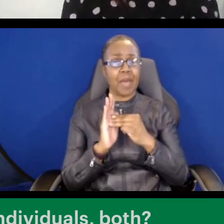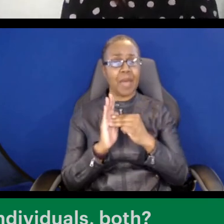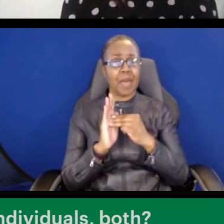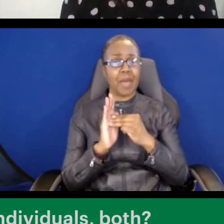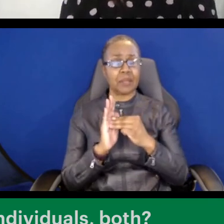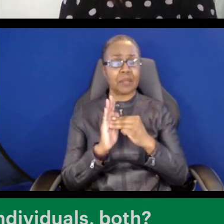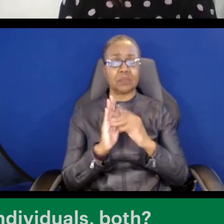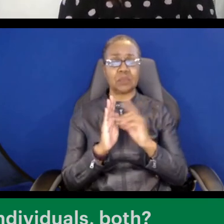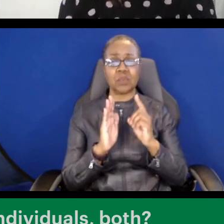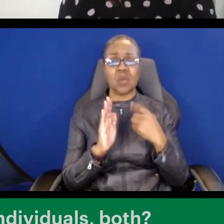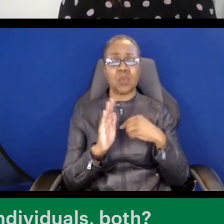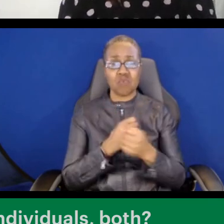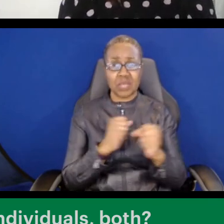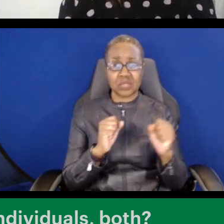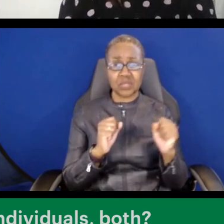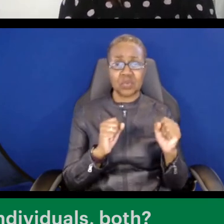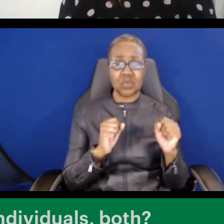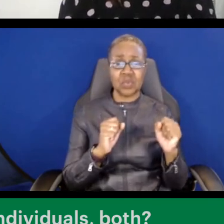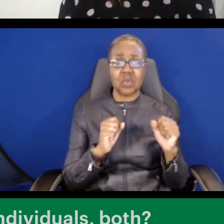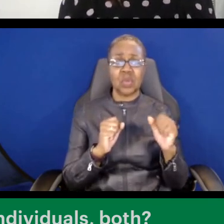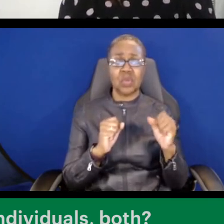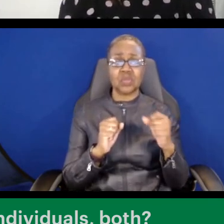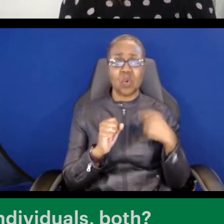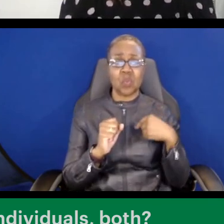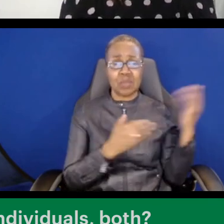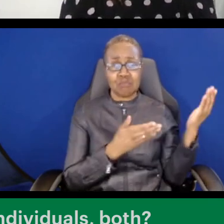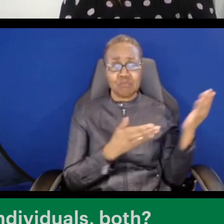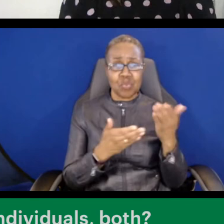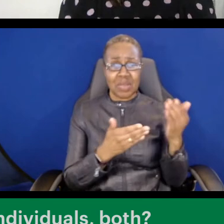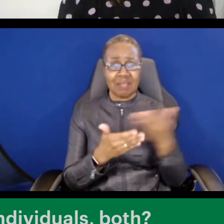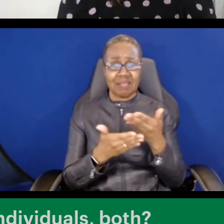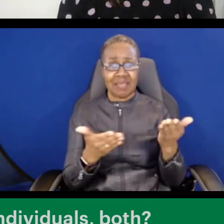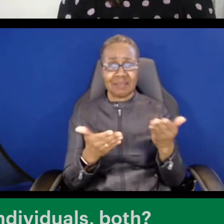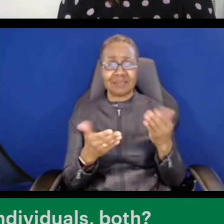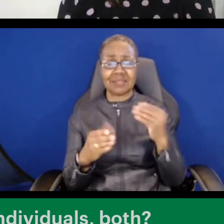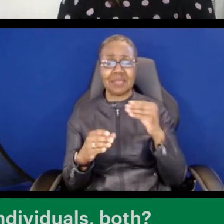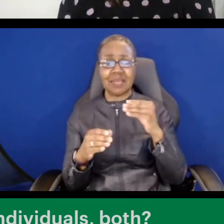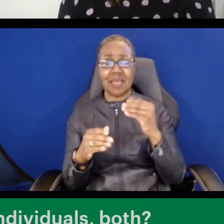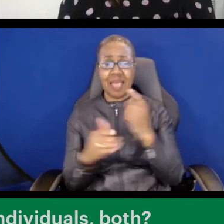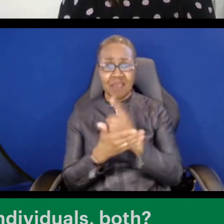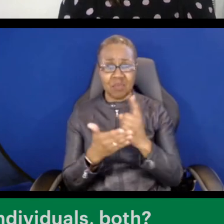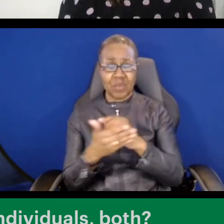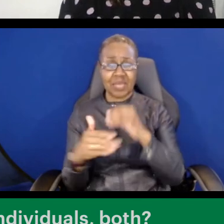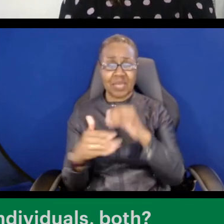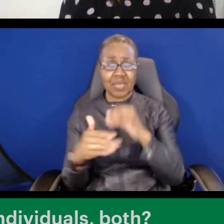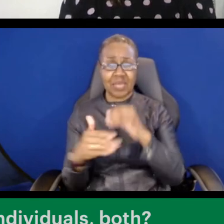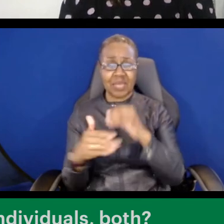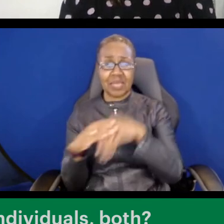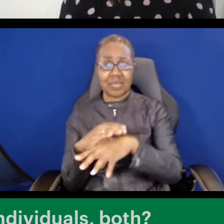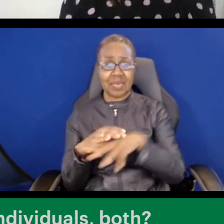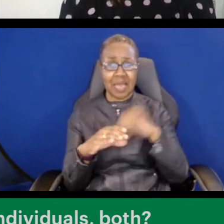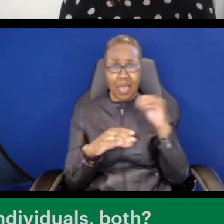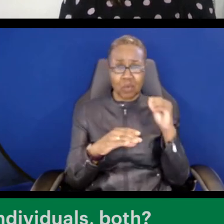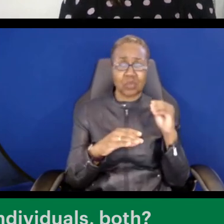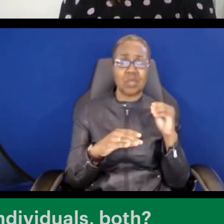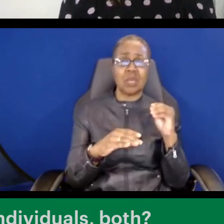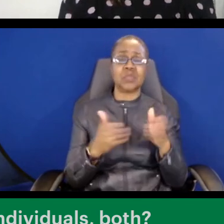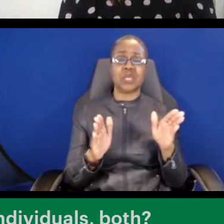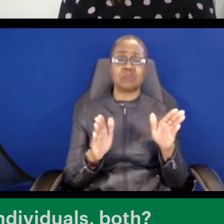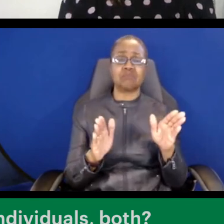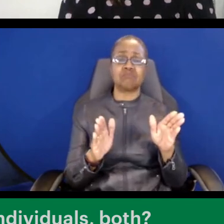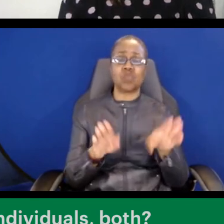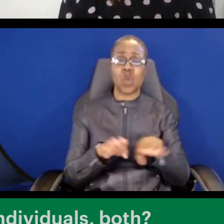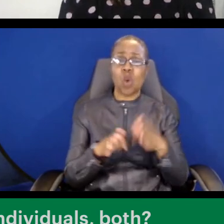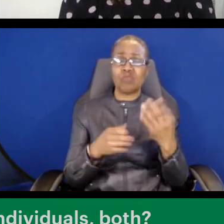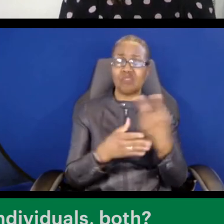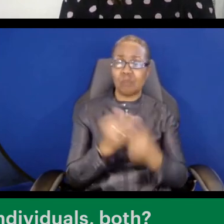them. And so we're bringing items in and out of them every week, but we've generally opened them up to both. There's